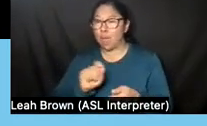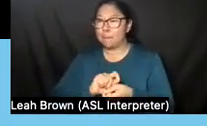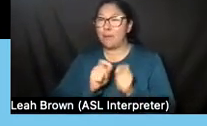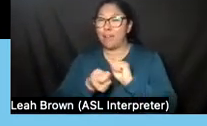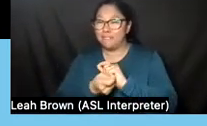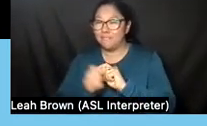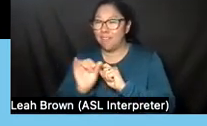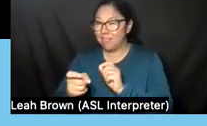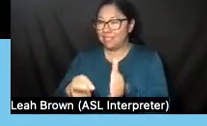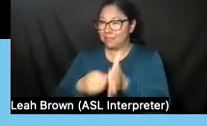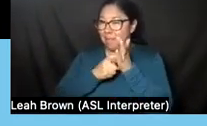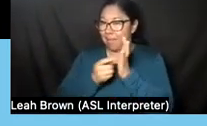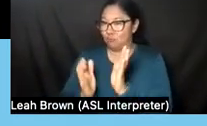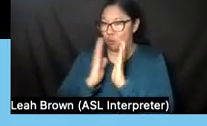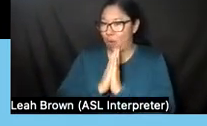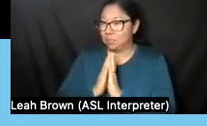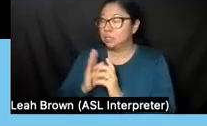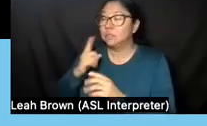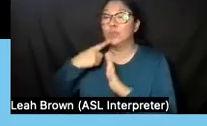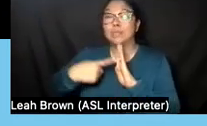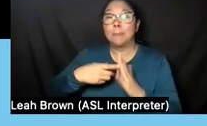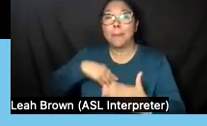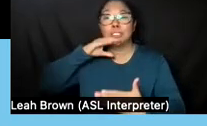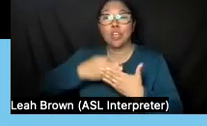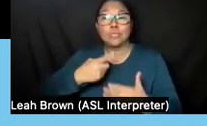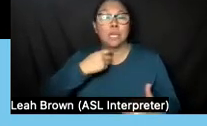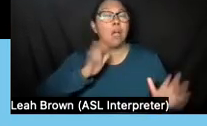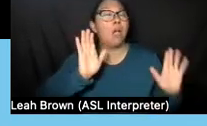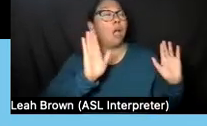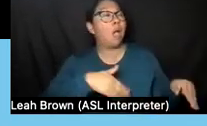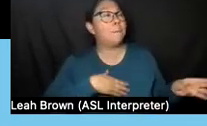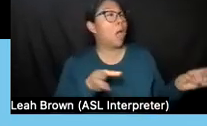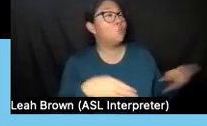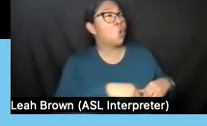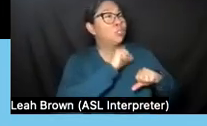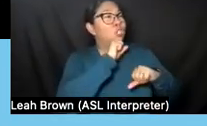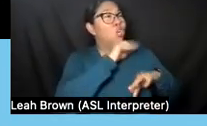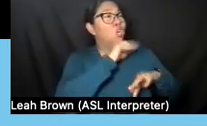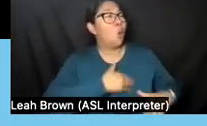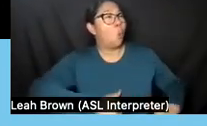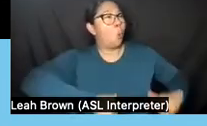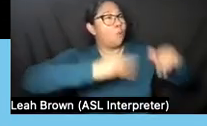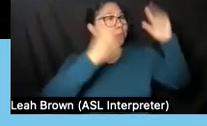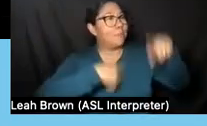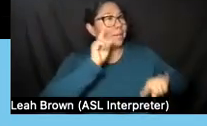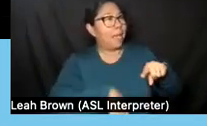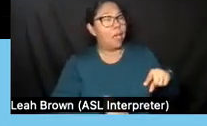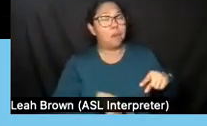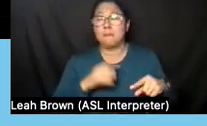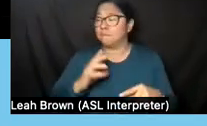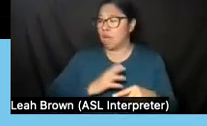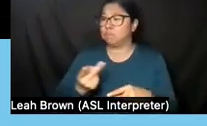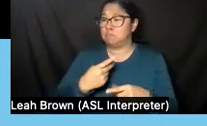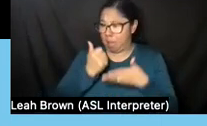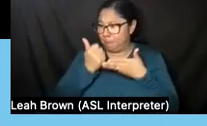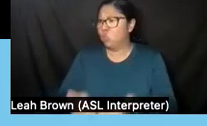demand is. So for example, my daughter is like, oh, my room's too dirty. I can't clean this up. All right, I'm going to help you. Let's do one bucket at a time. At home,